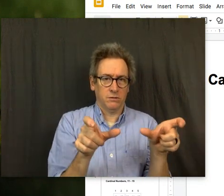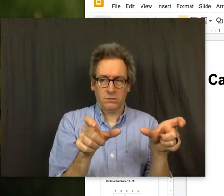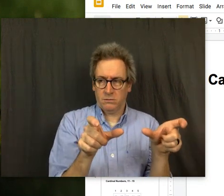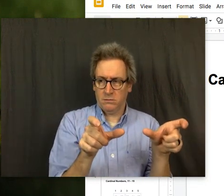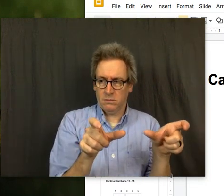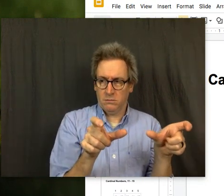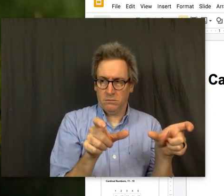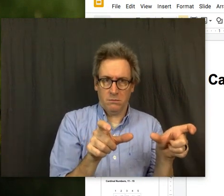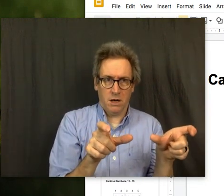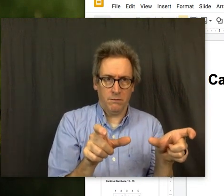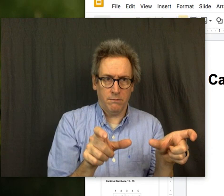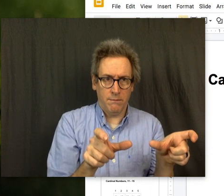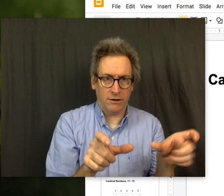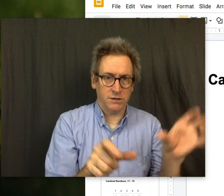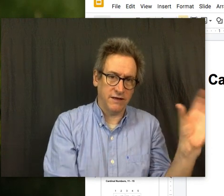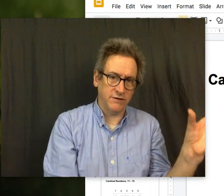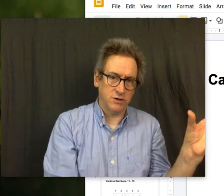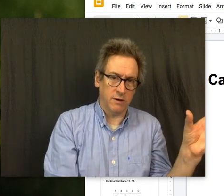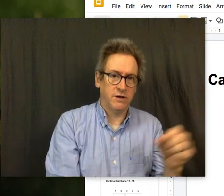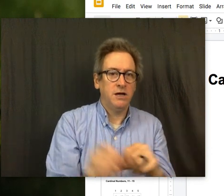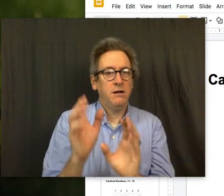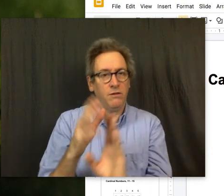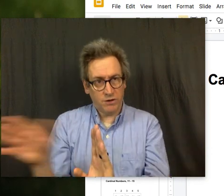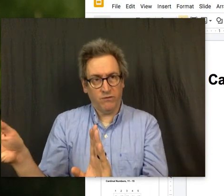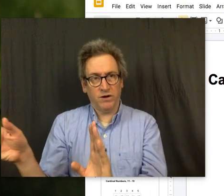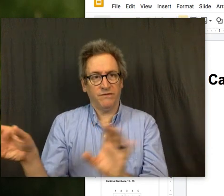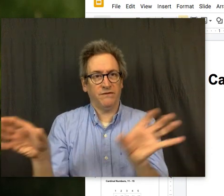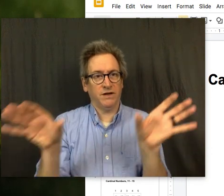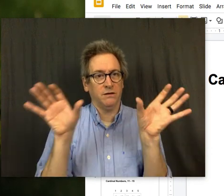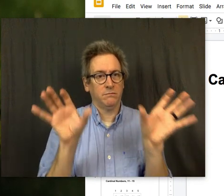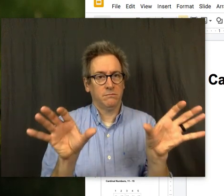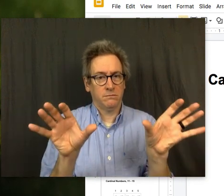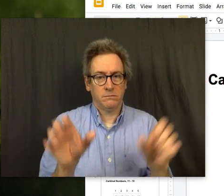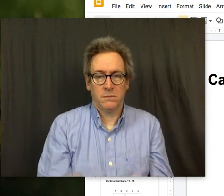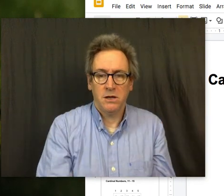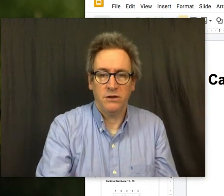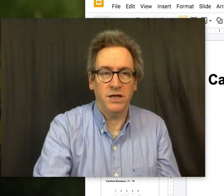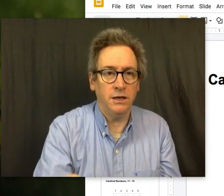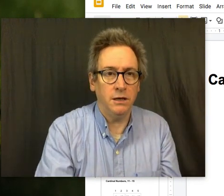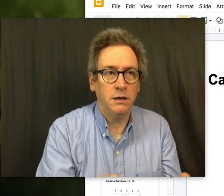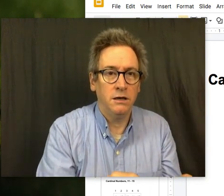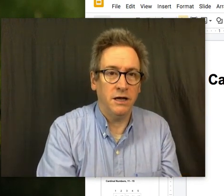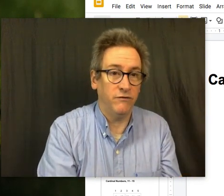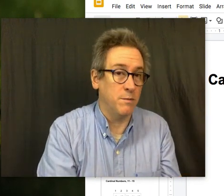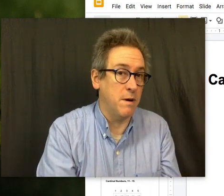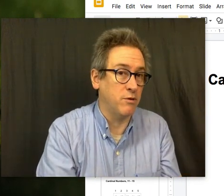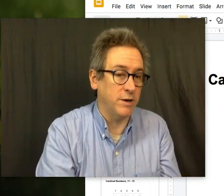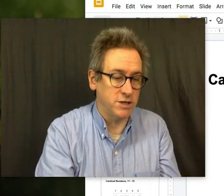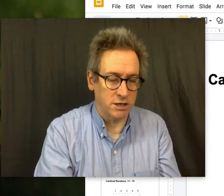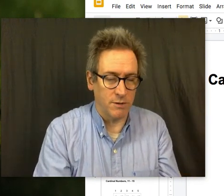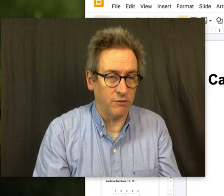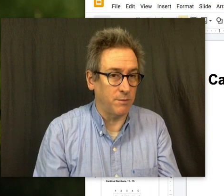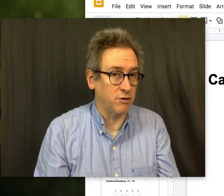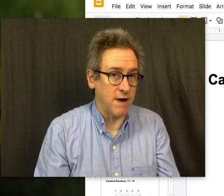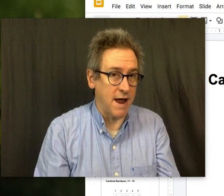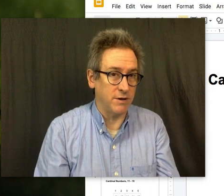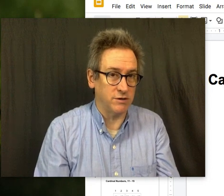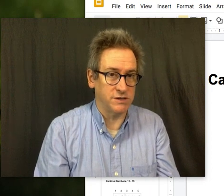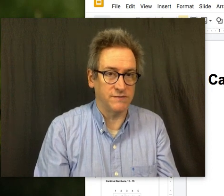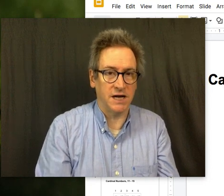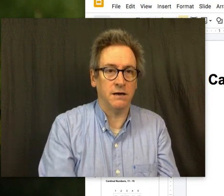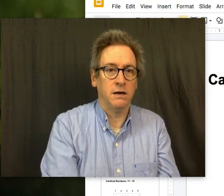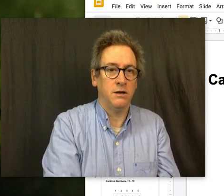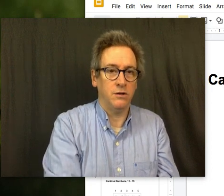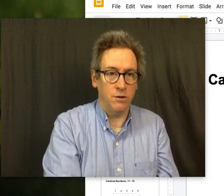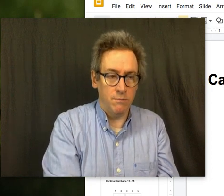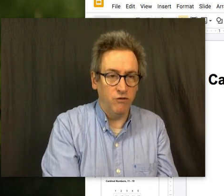similar manners, 11 and 12, 13, 14, 15. If you remember, we talked about the parameters